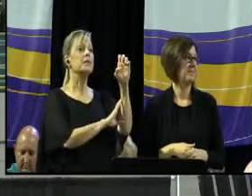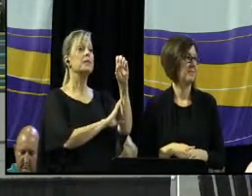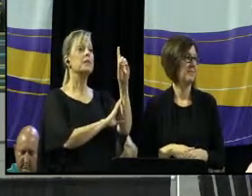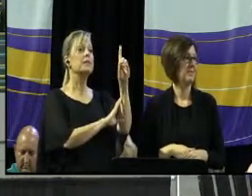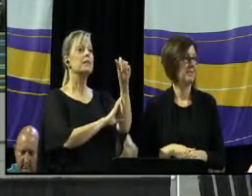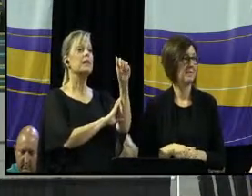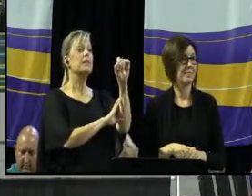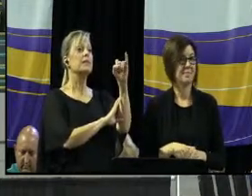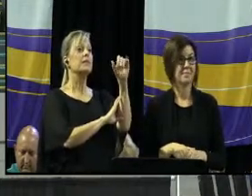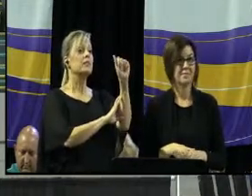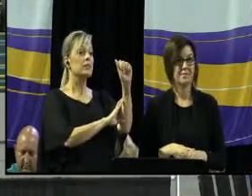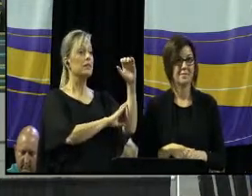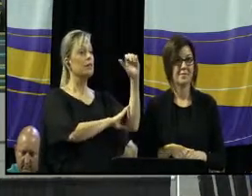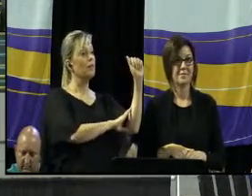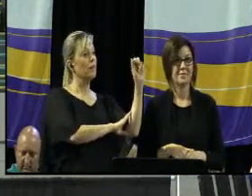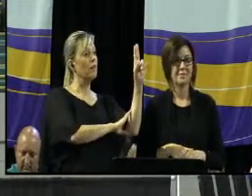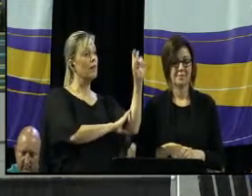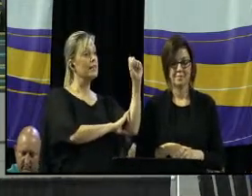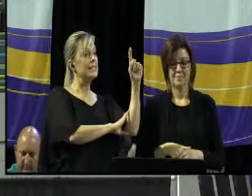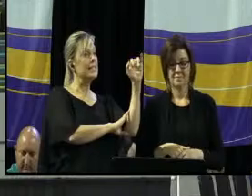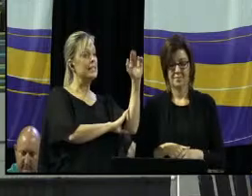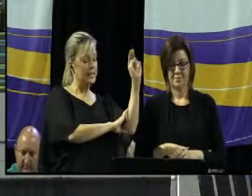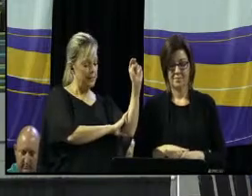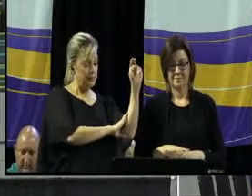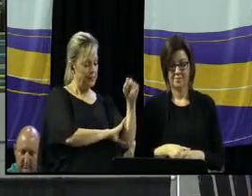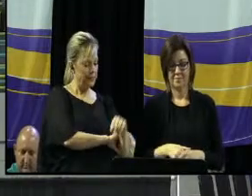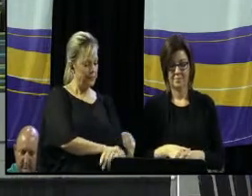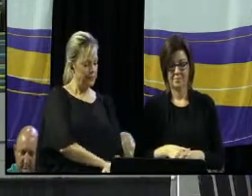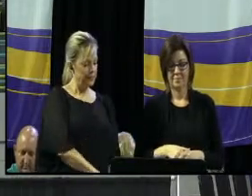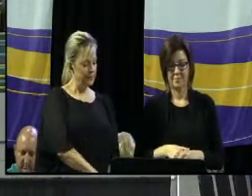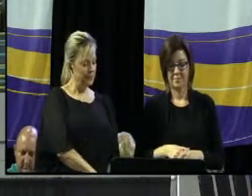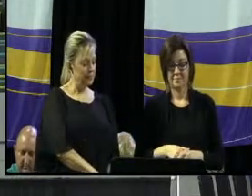LaDeja Cantrell Austin.